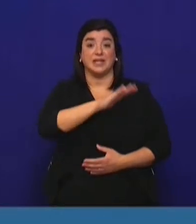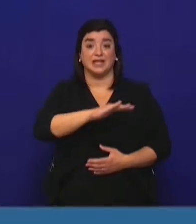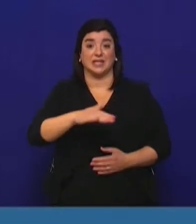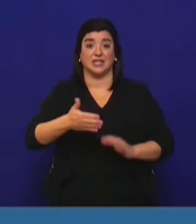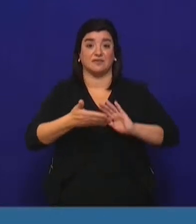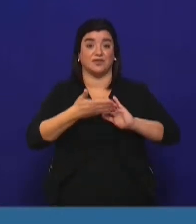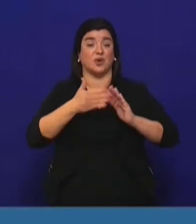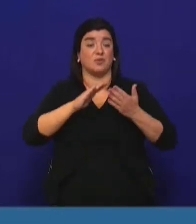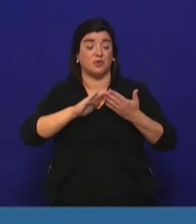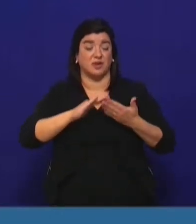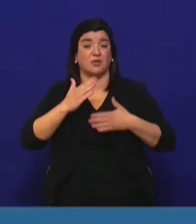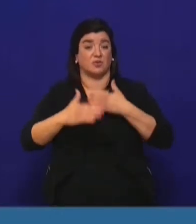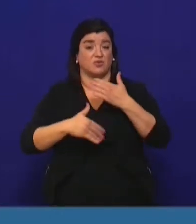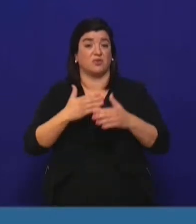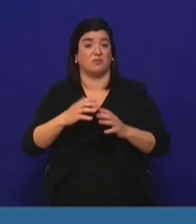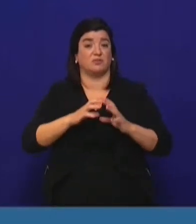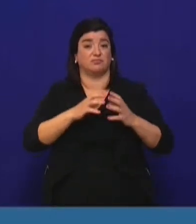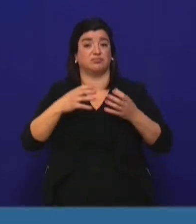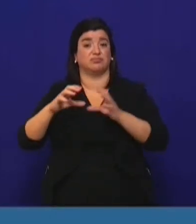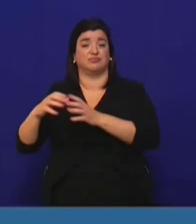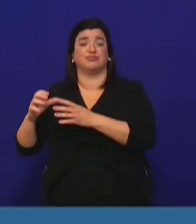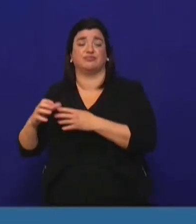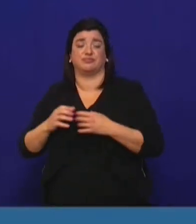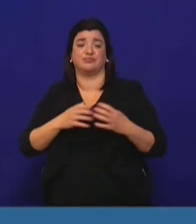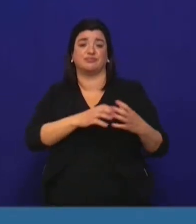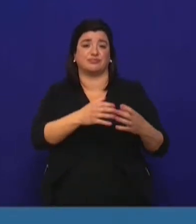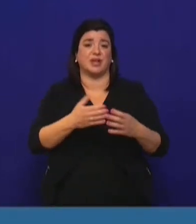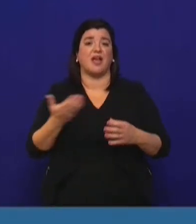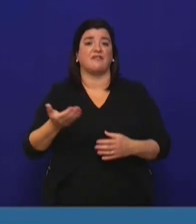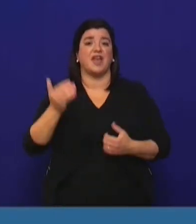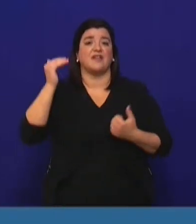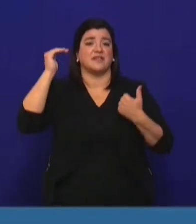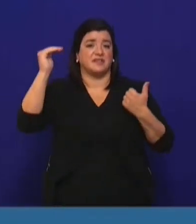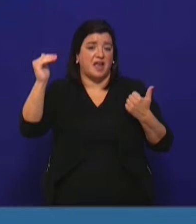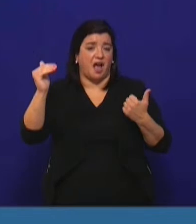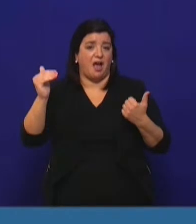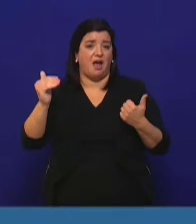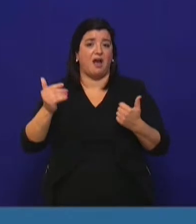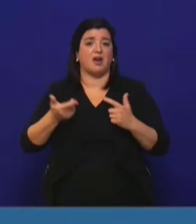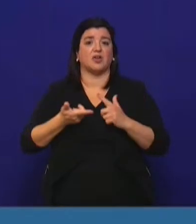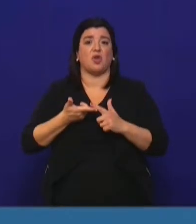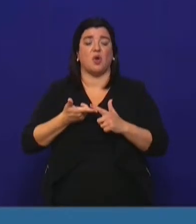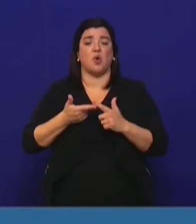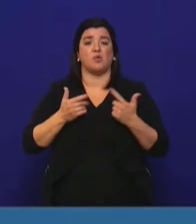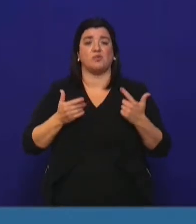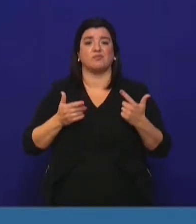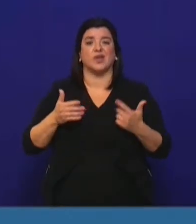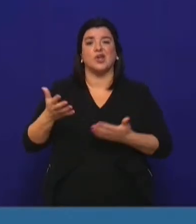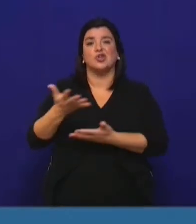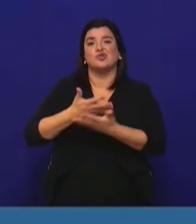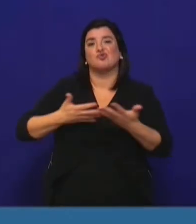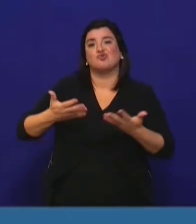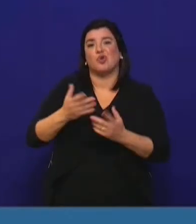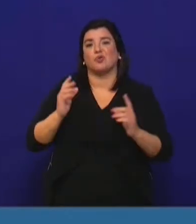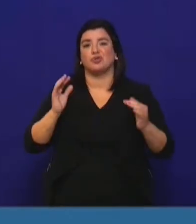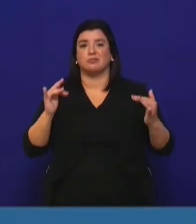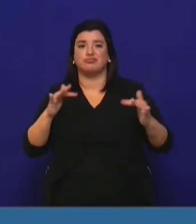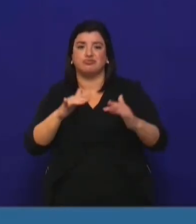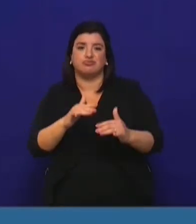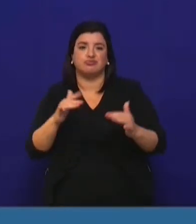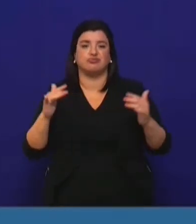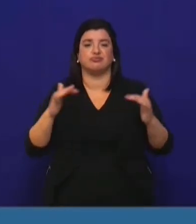baqgħu il-każijiet li jkollna li huma relatati fil-households u anka numru ta' clusters relatati ma' social gatherings u